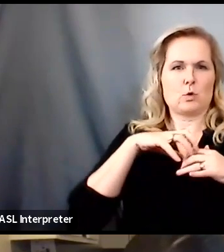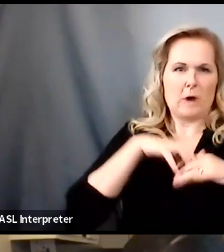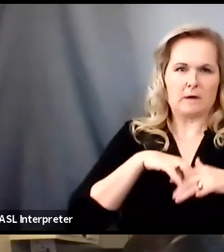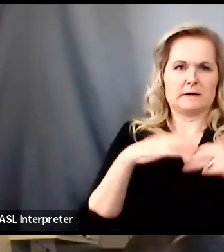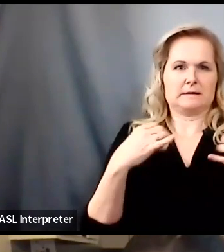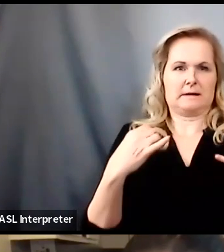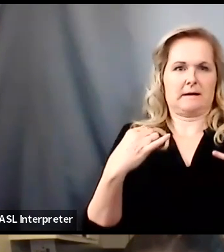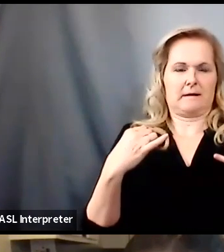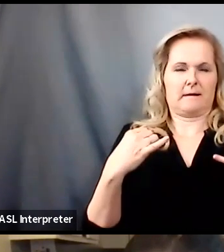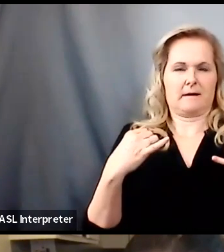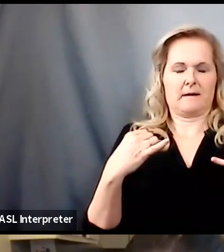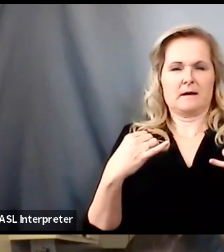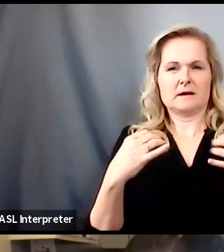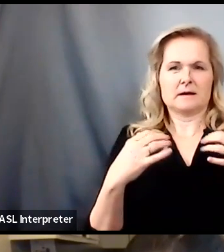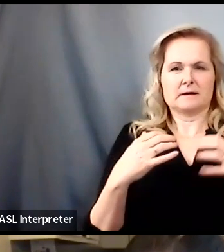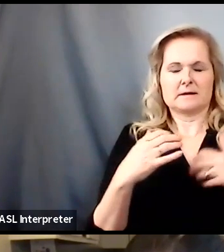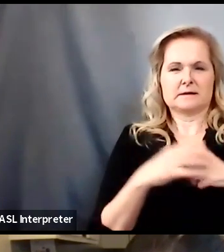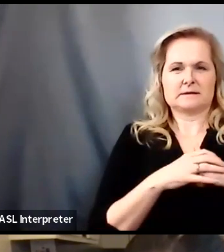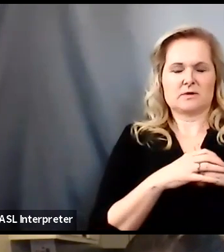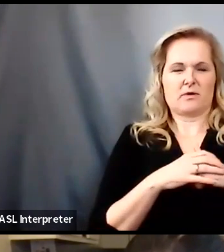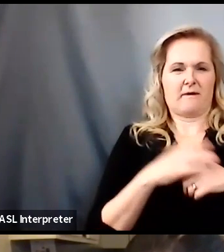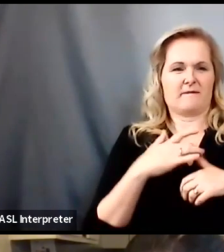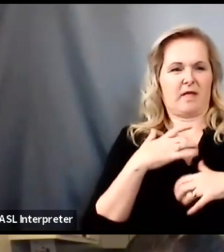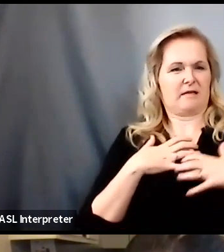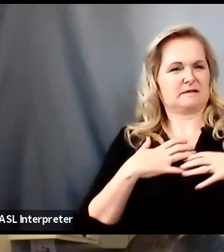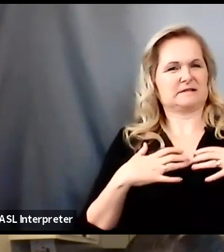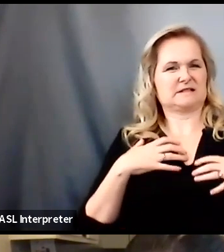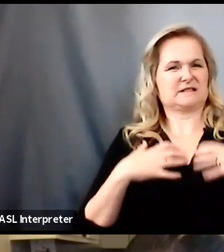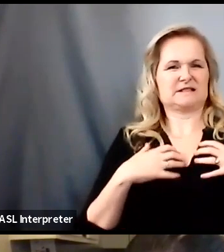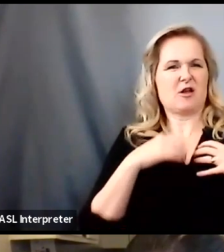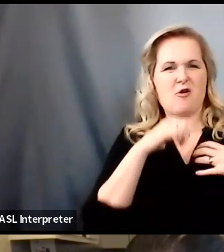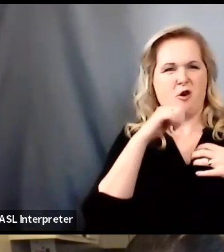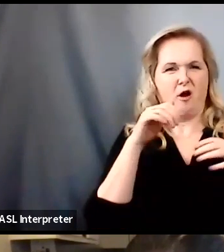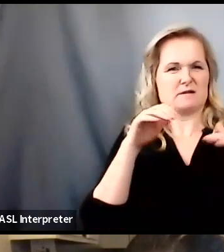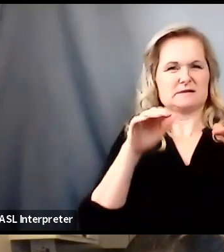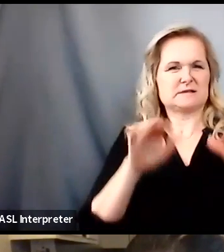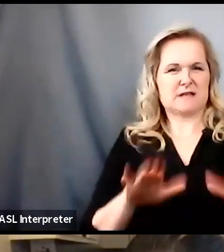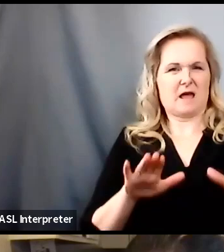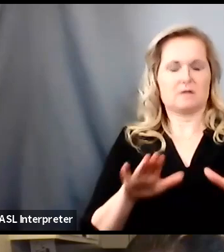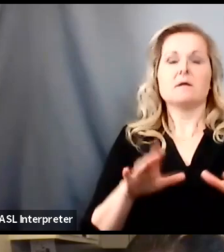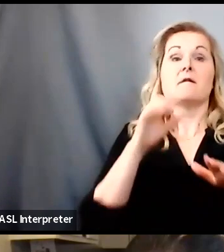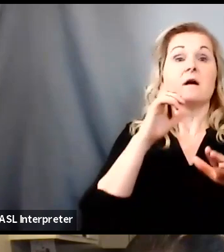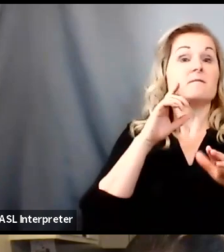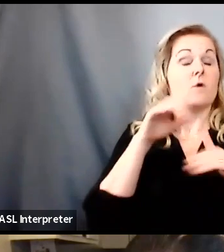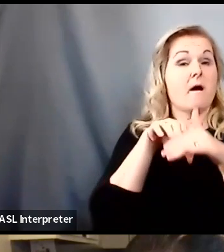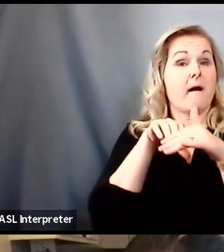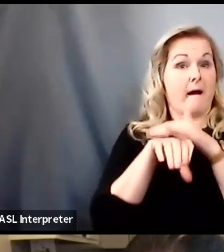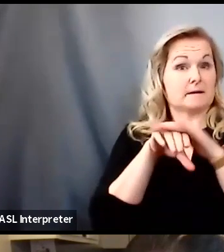which is, yeah, a little bit of an unsettling feeling. In terms of access needs,